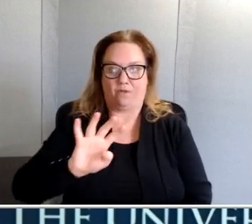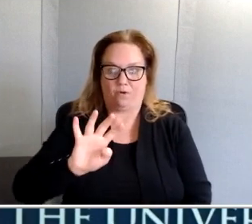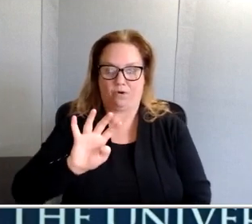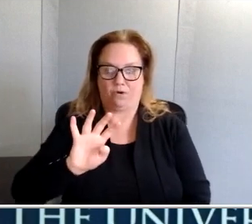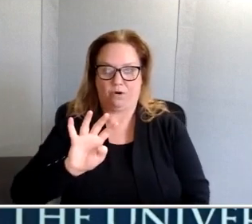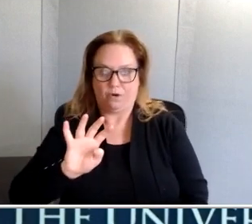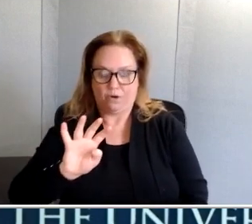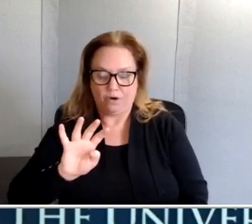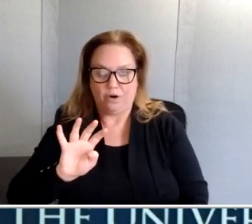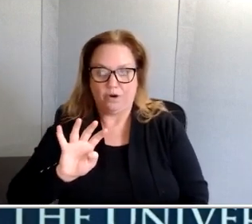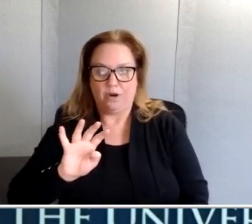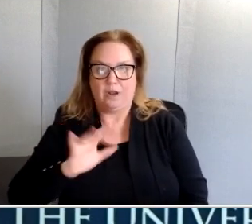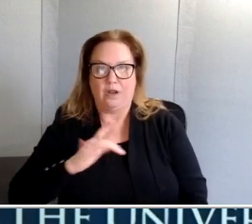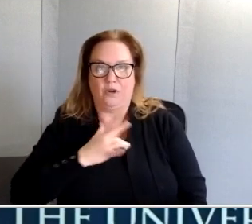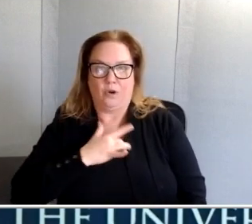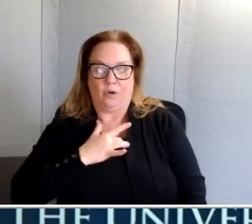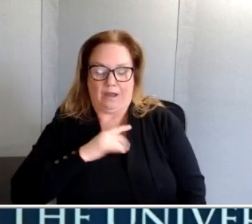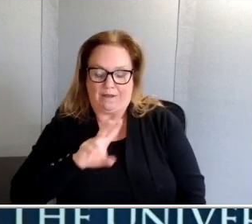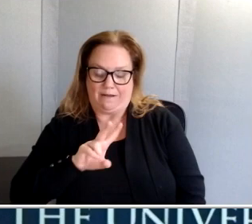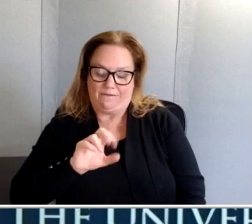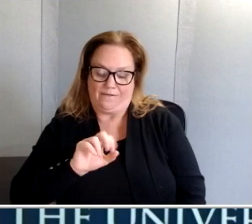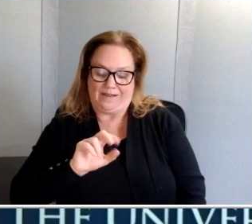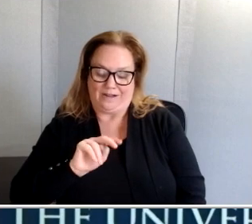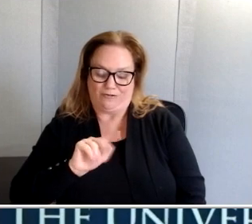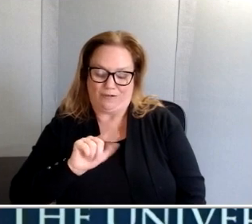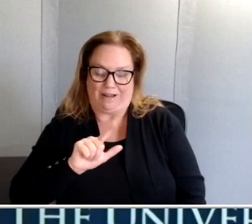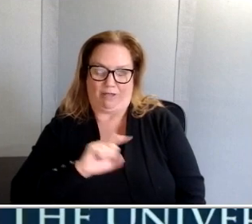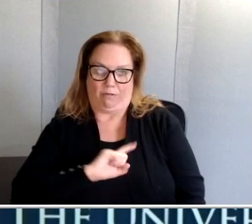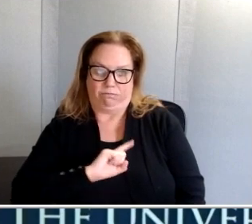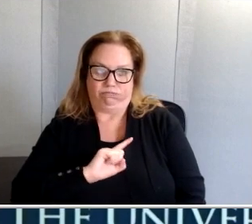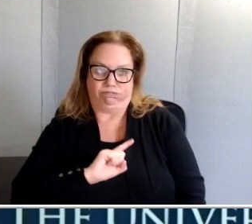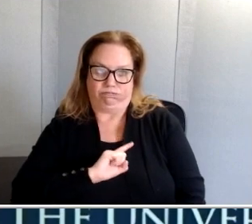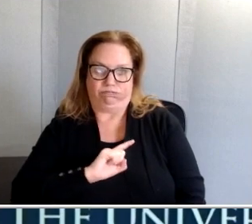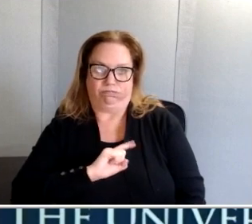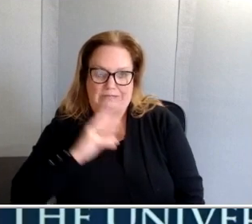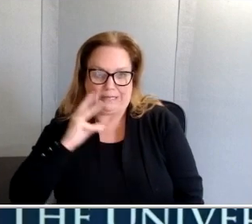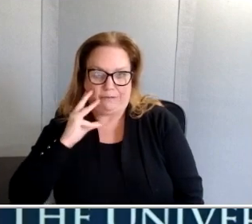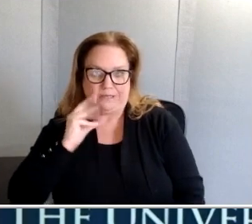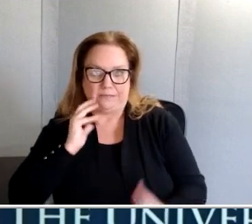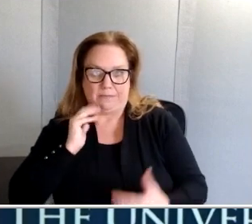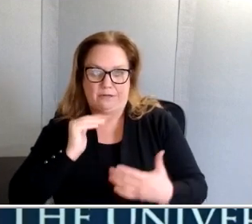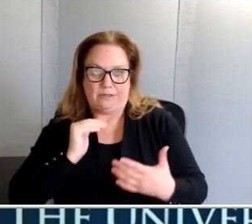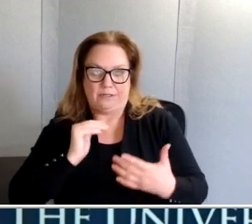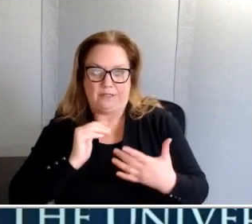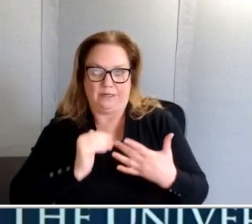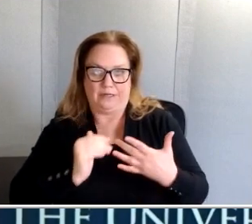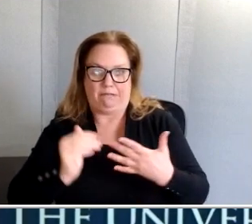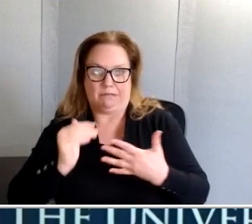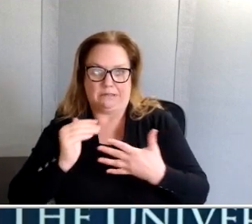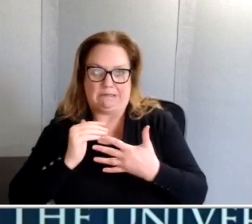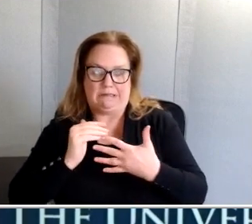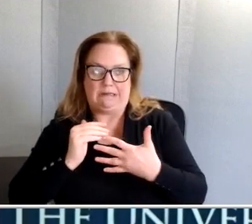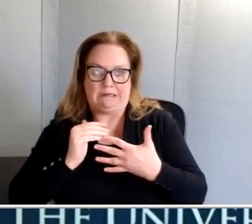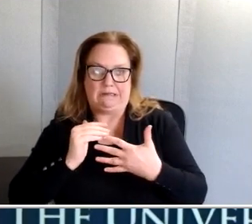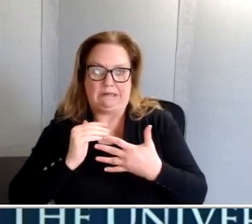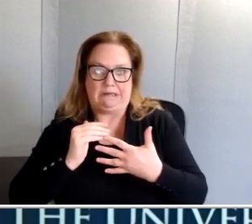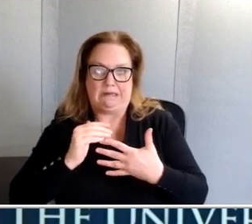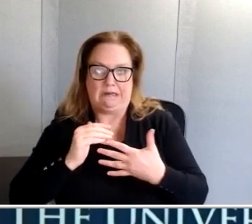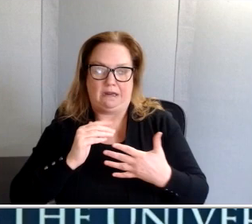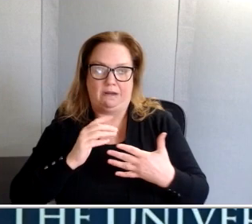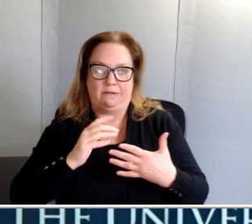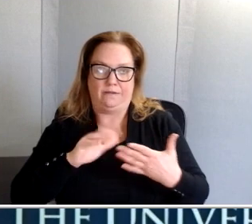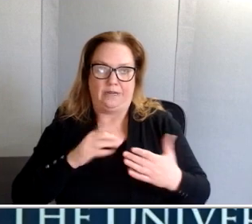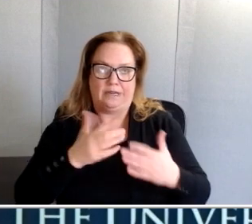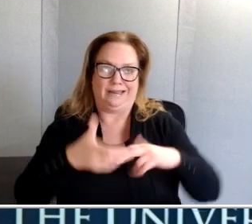having malignant ventricular arrhythmias, how Brian was having, then that puts him, he was at a much higher risk of increased mortality at